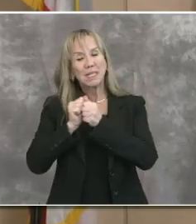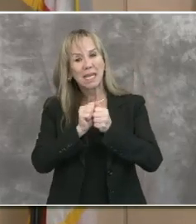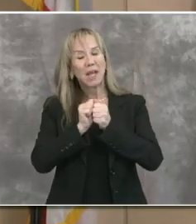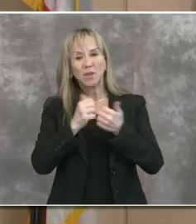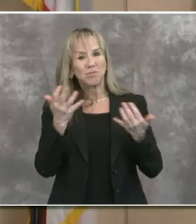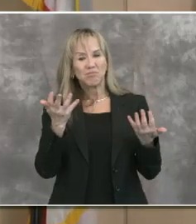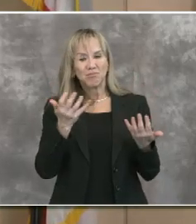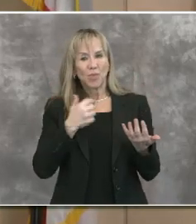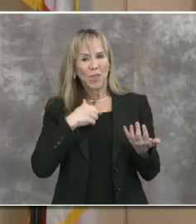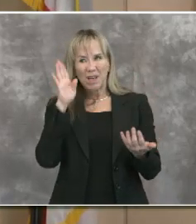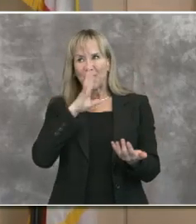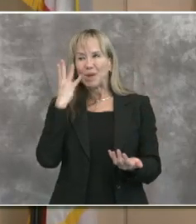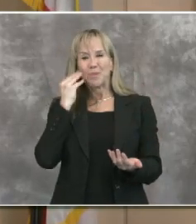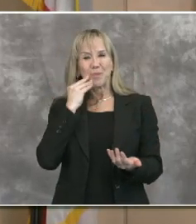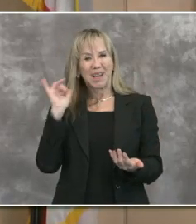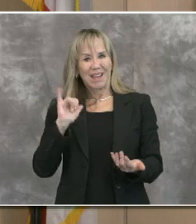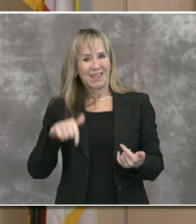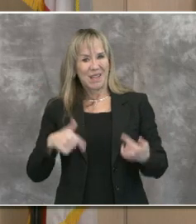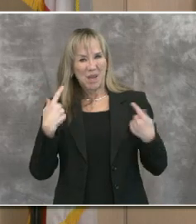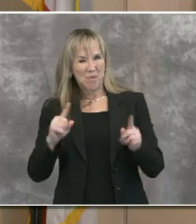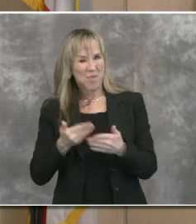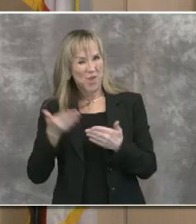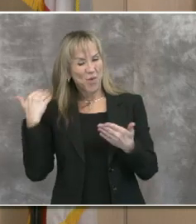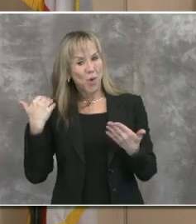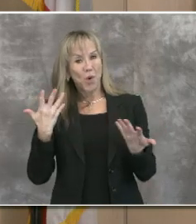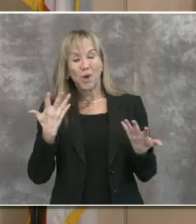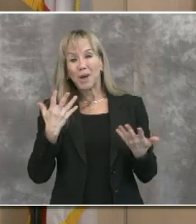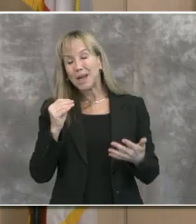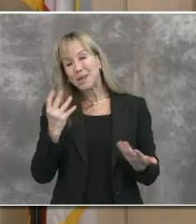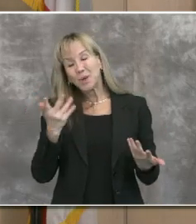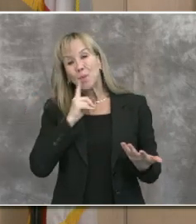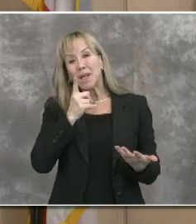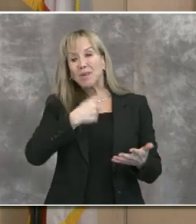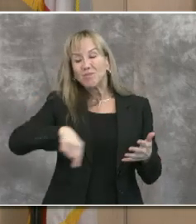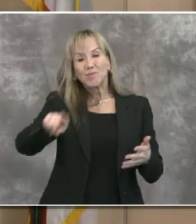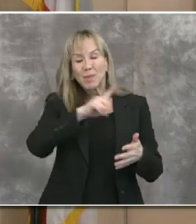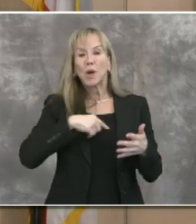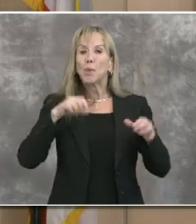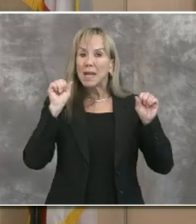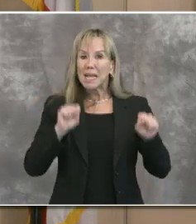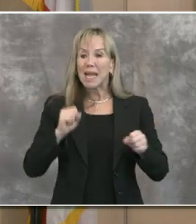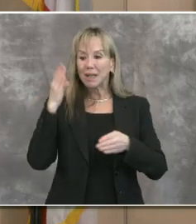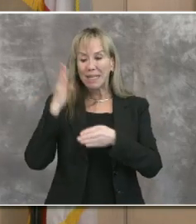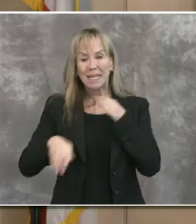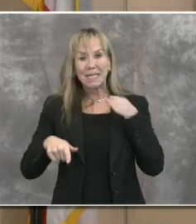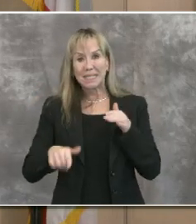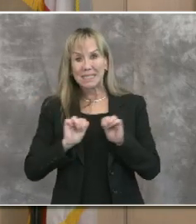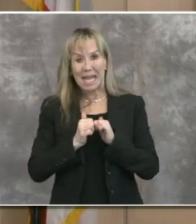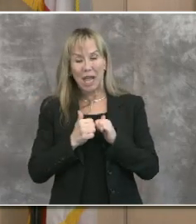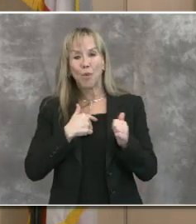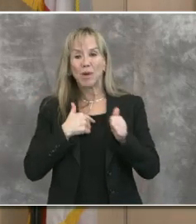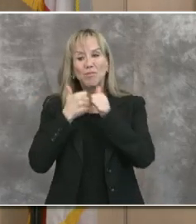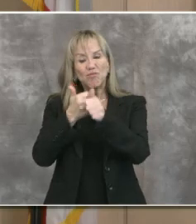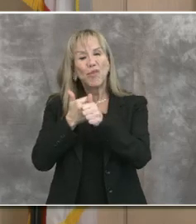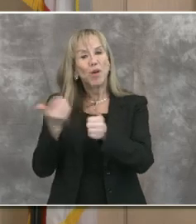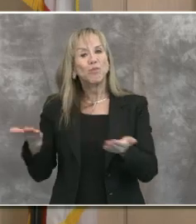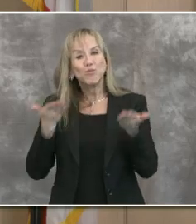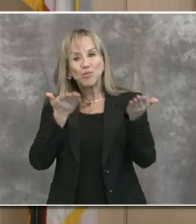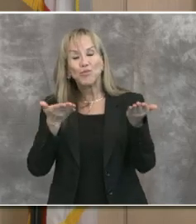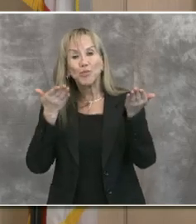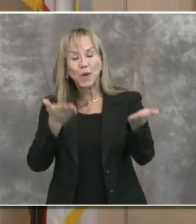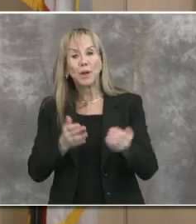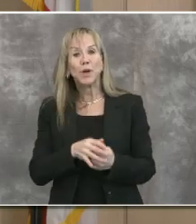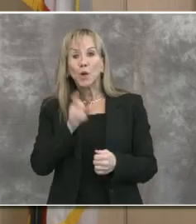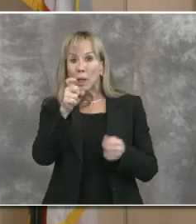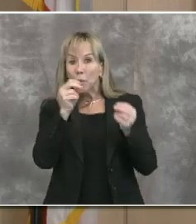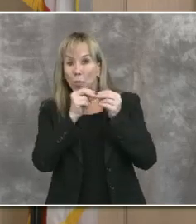time. As I said earlier, it's really up to all of us to end this crisis by taking the recommended steps. If you need more information,